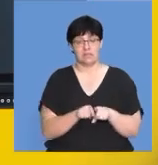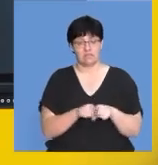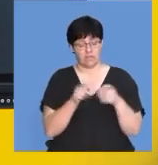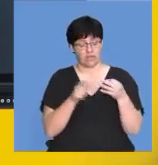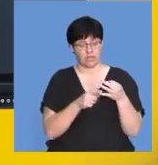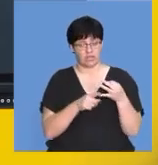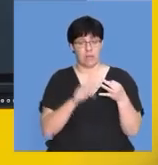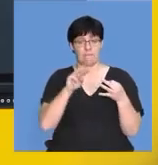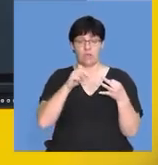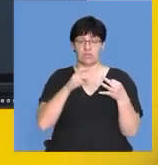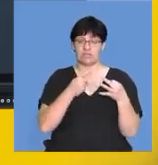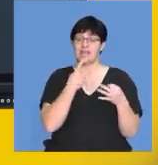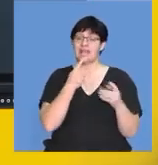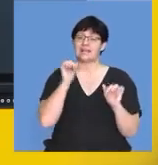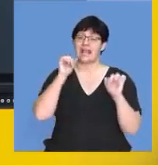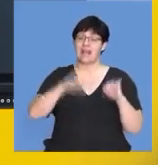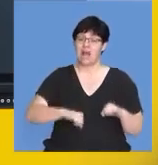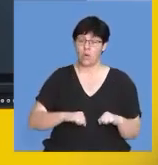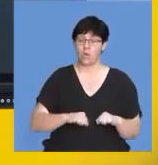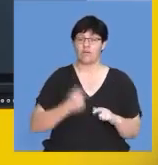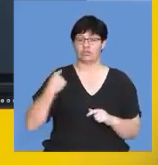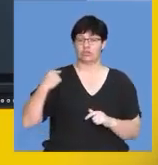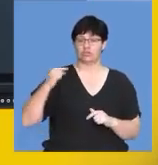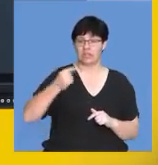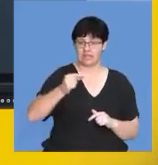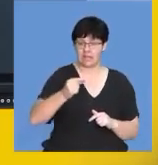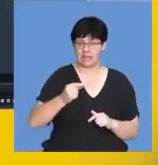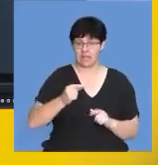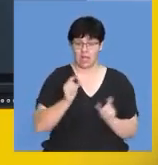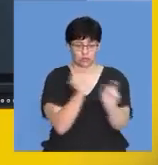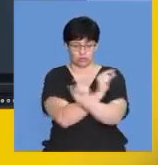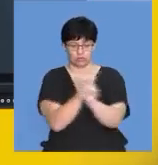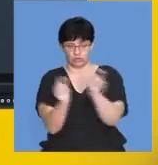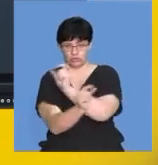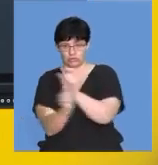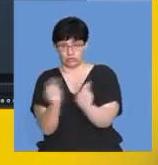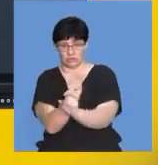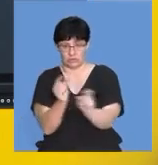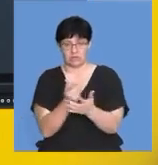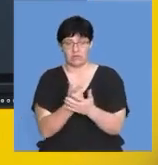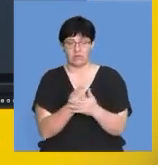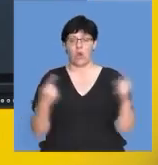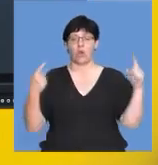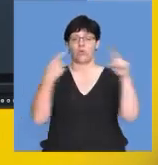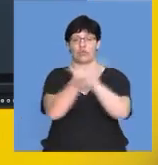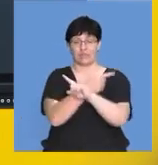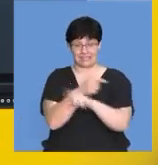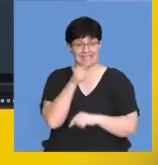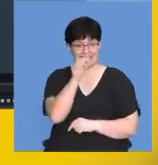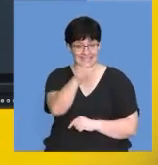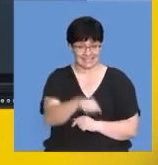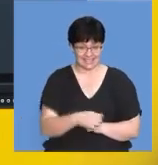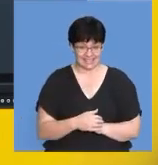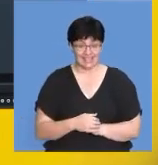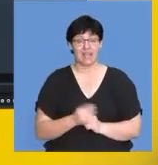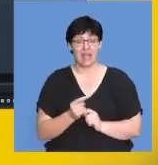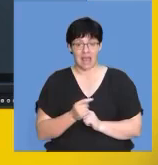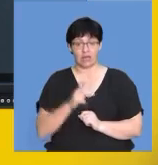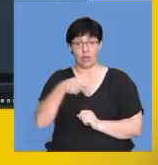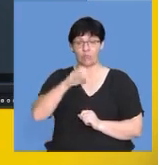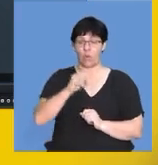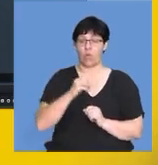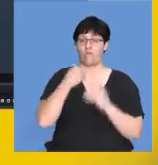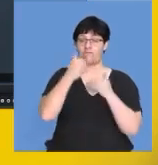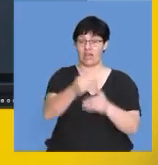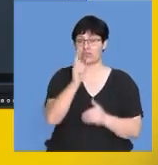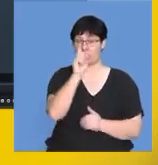significance of meiosis, it allows for genetic recombination during a process called crossing over. Yes, in prophase 1,